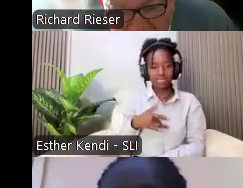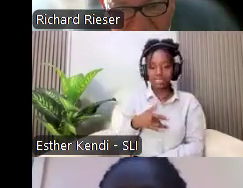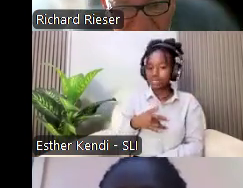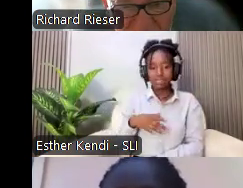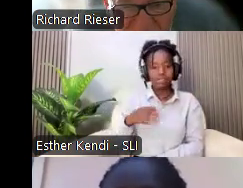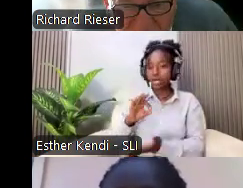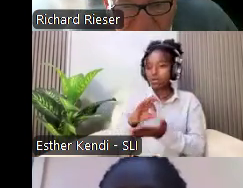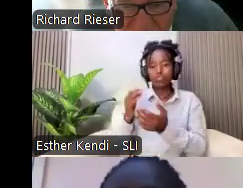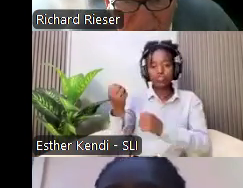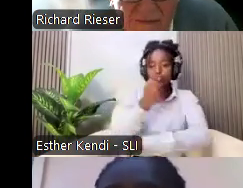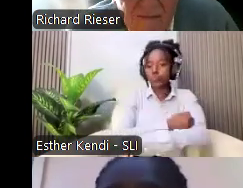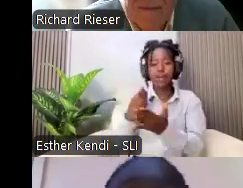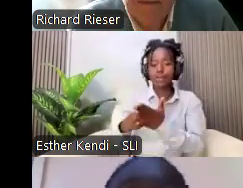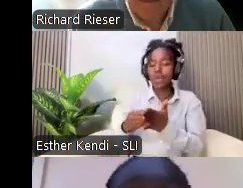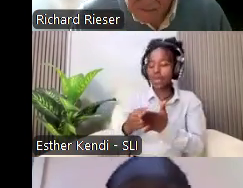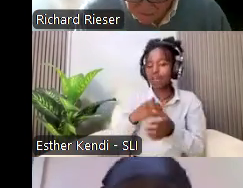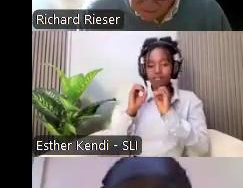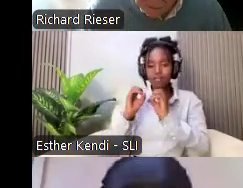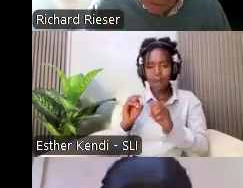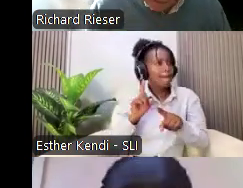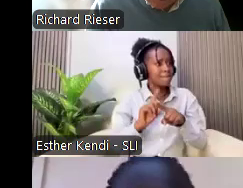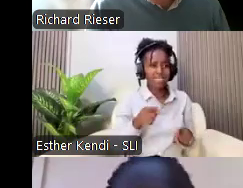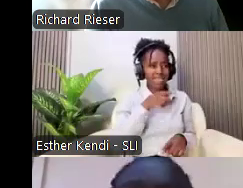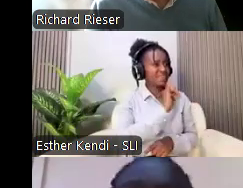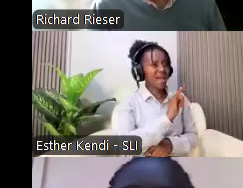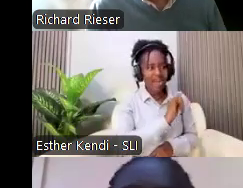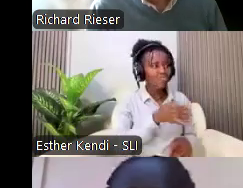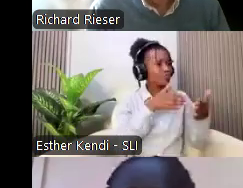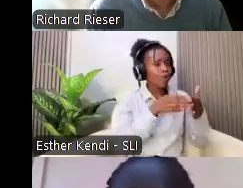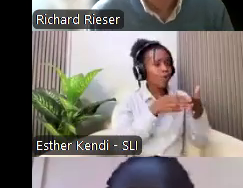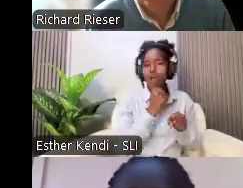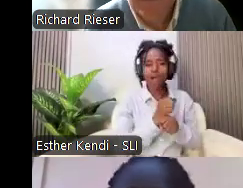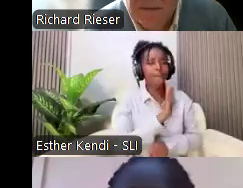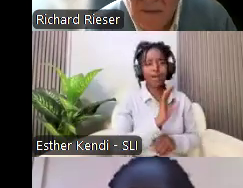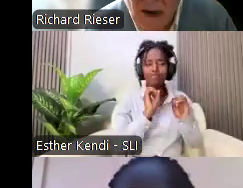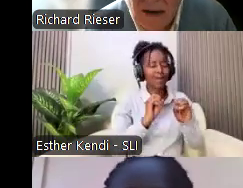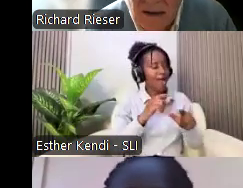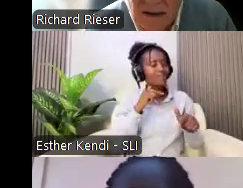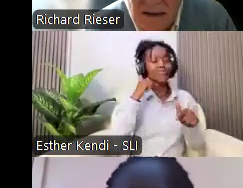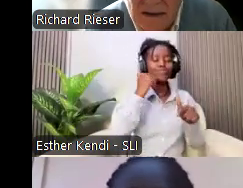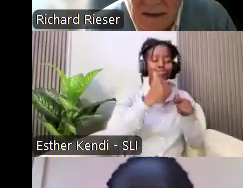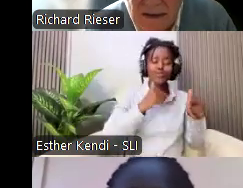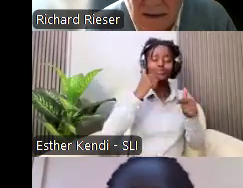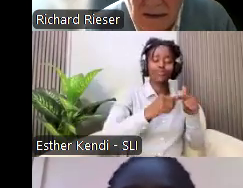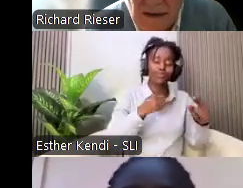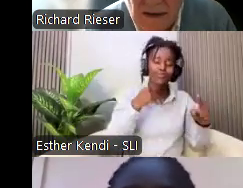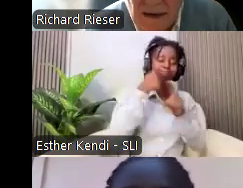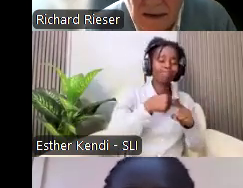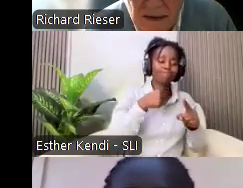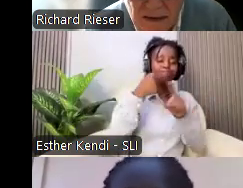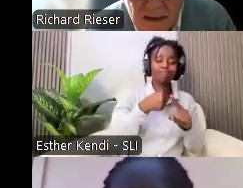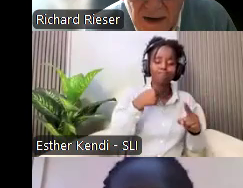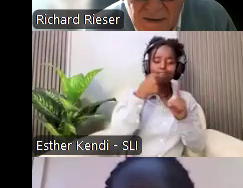fees. It didn't stop me from encouraging other youth and continue with my studies. I got connected or in touch with